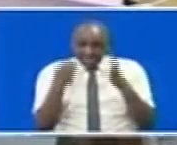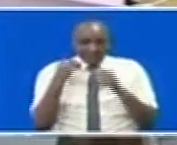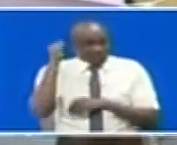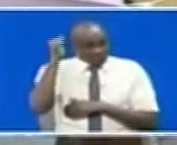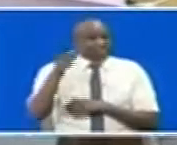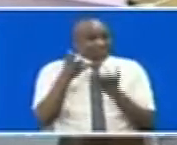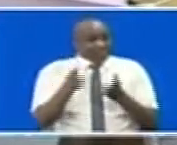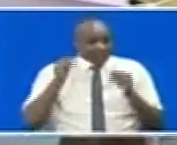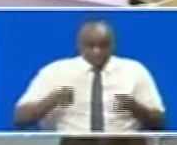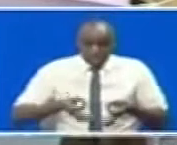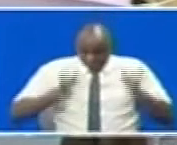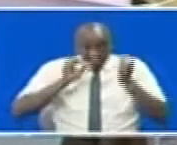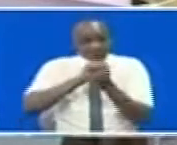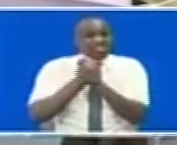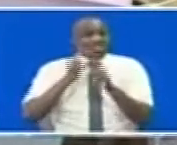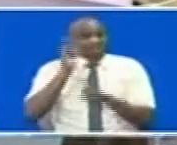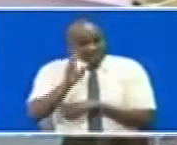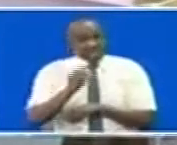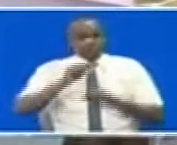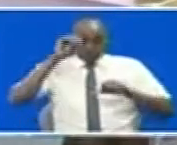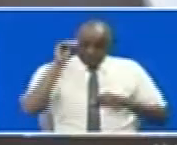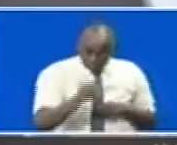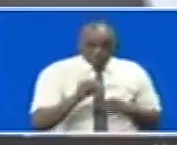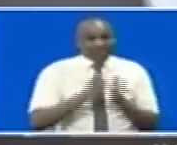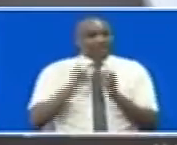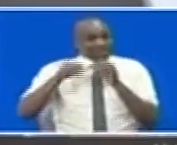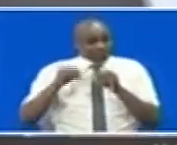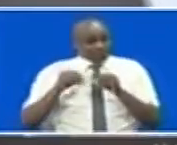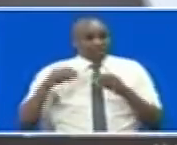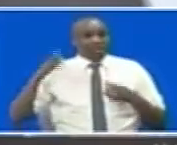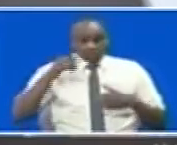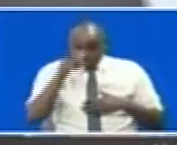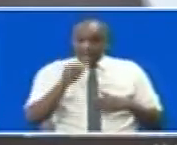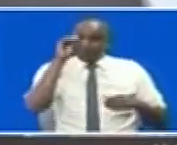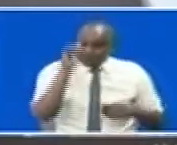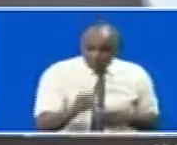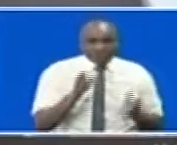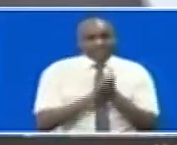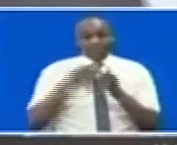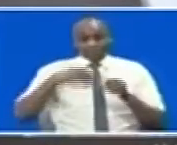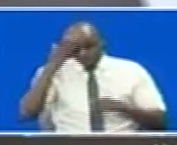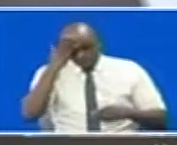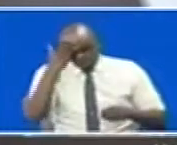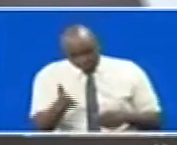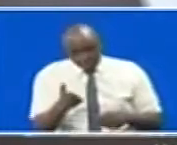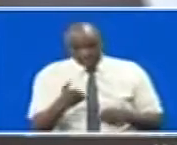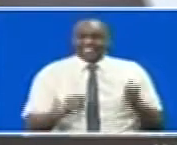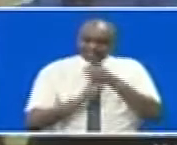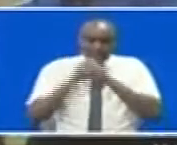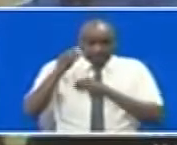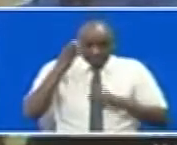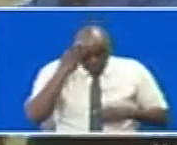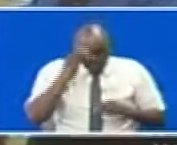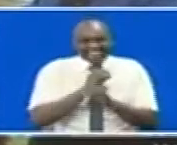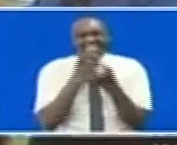in the rush to officially change their names and adopt the nicknames that will finally appear at the ballot paper so that their supporters